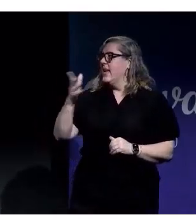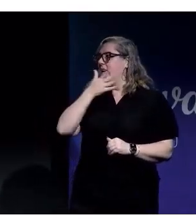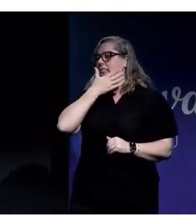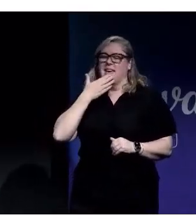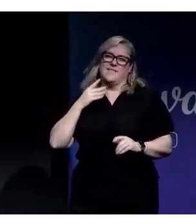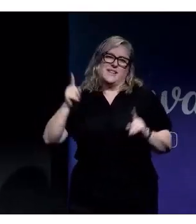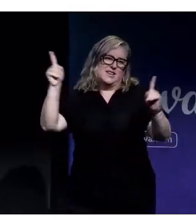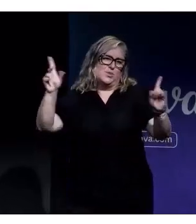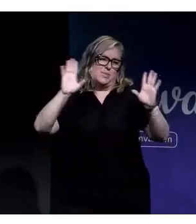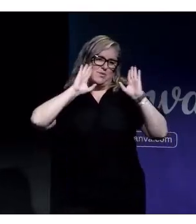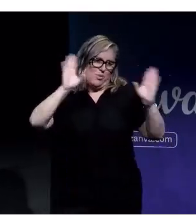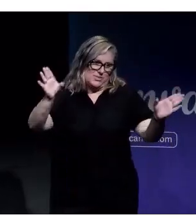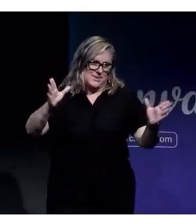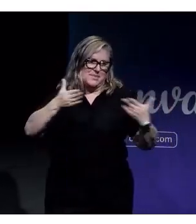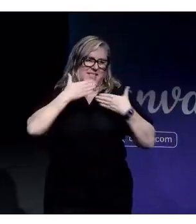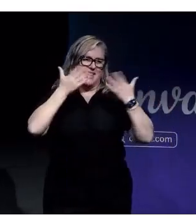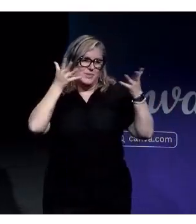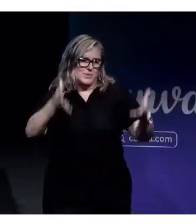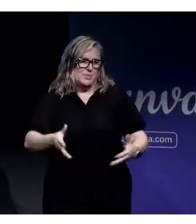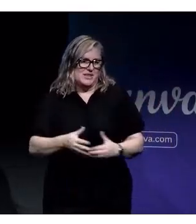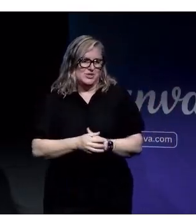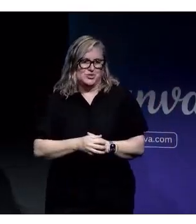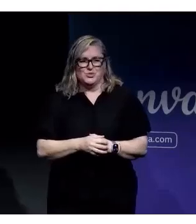been awesome, and thank you so much.